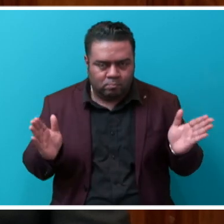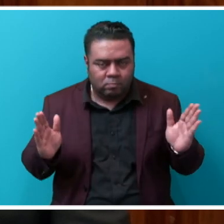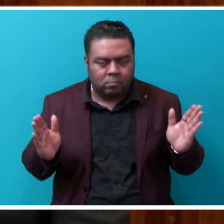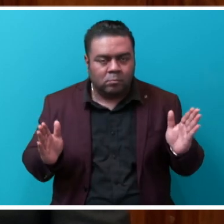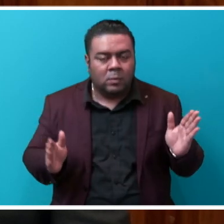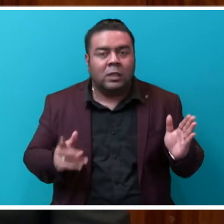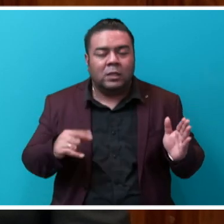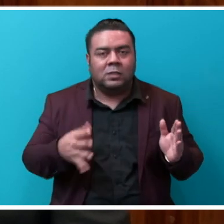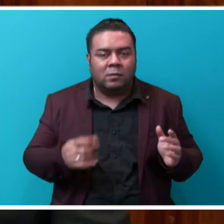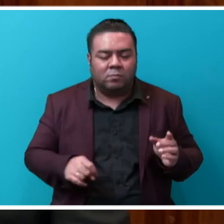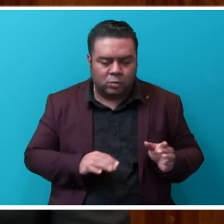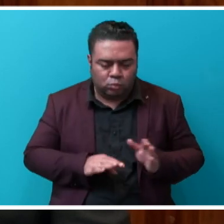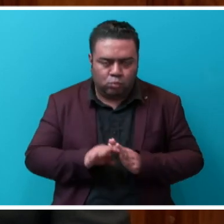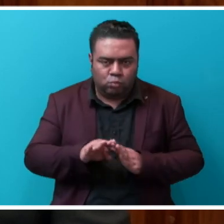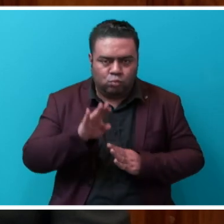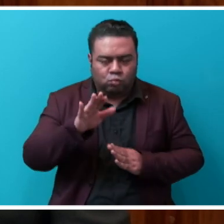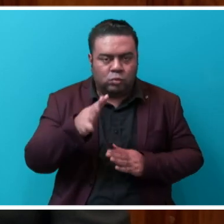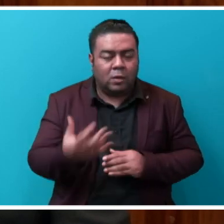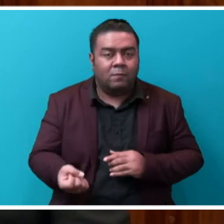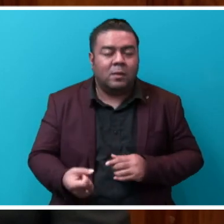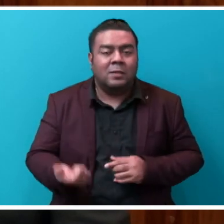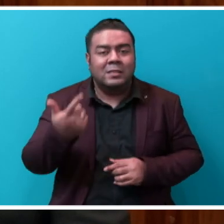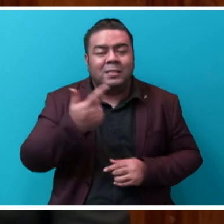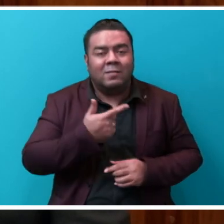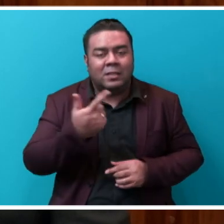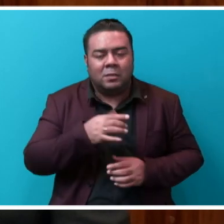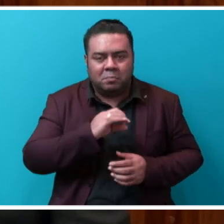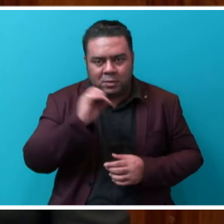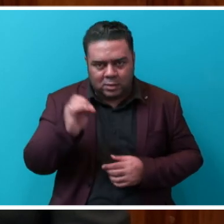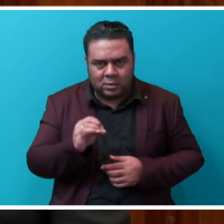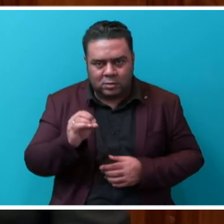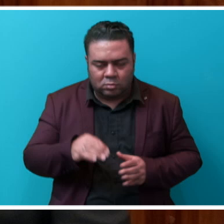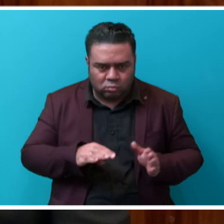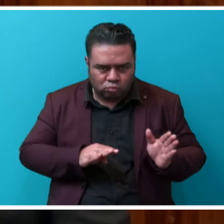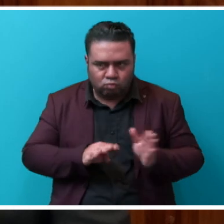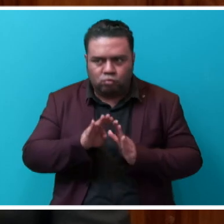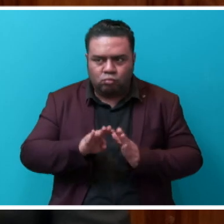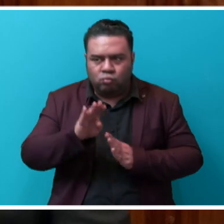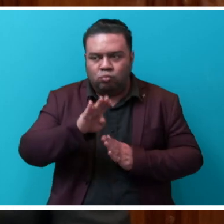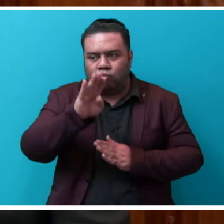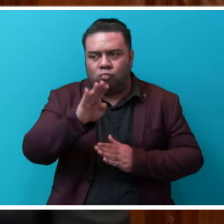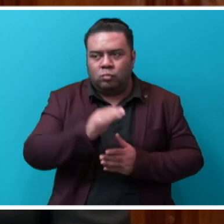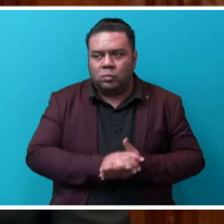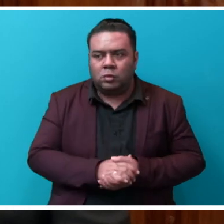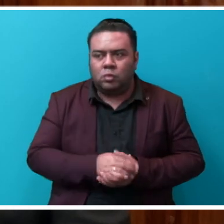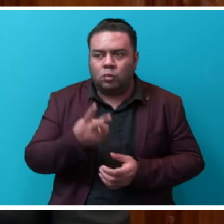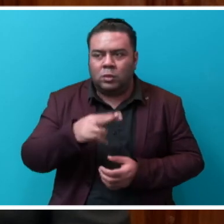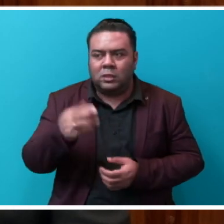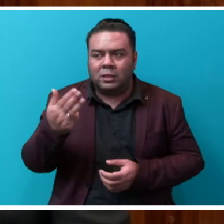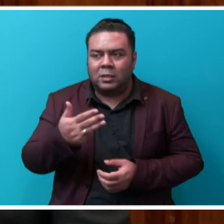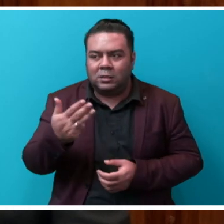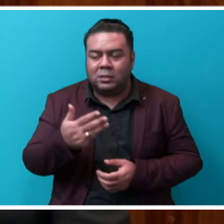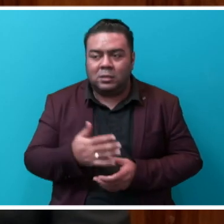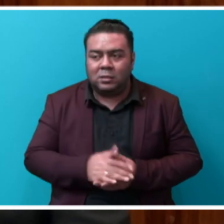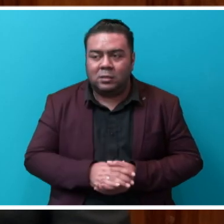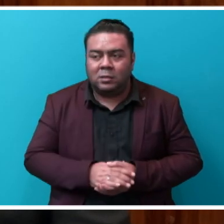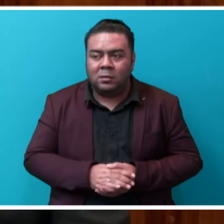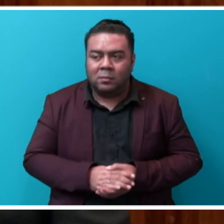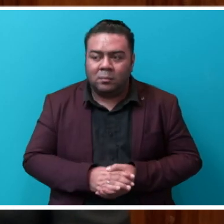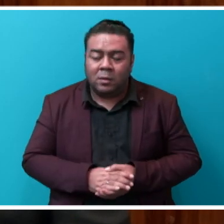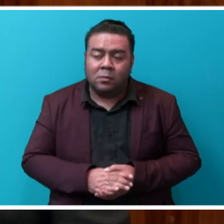increasing on an average of about 17% since 2019. To put this